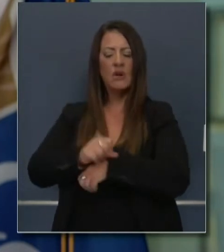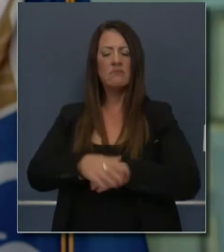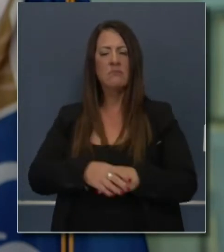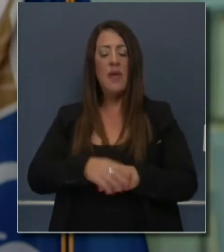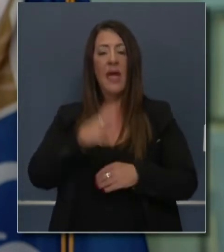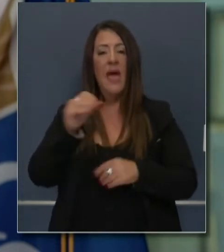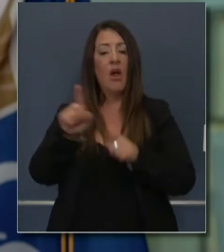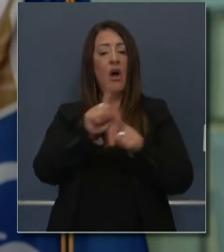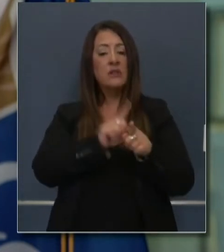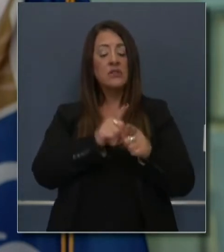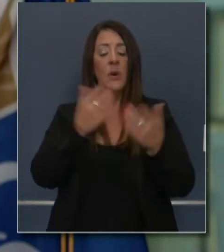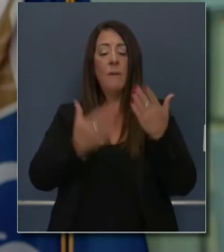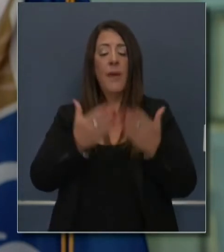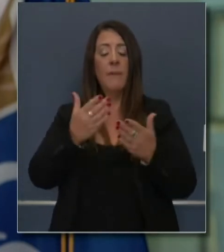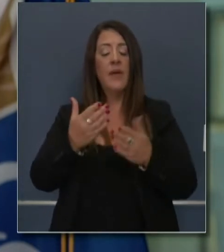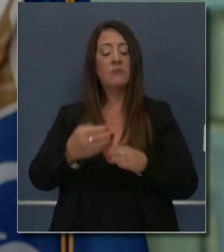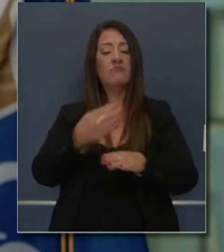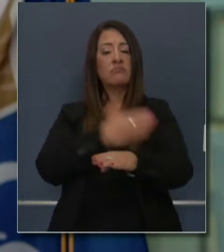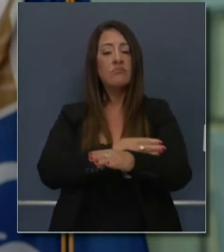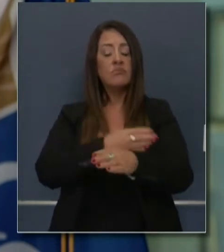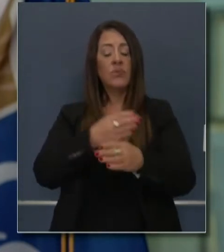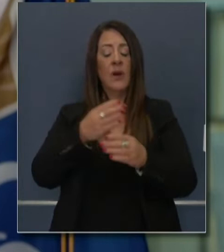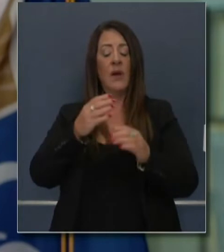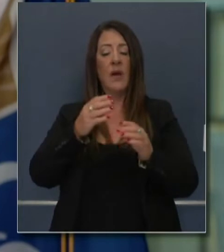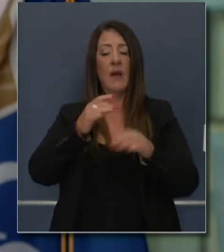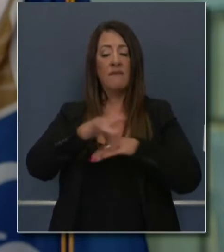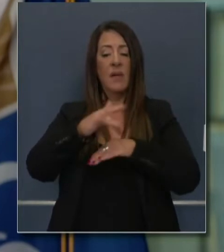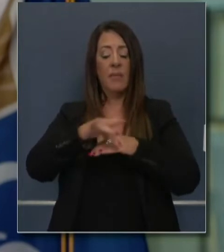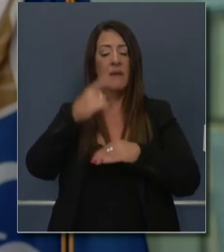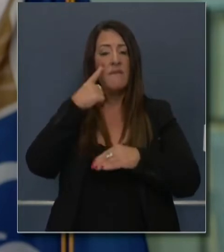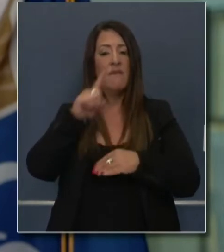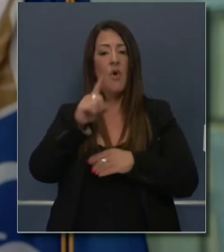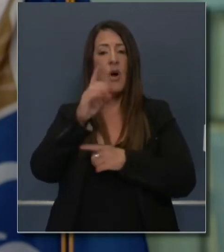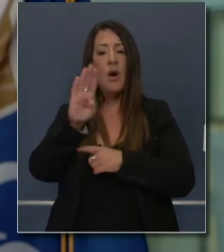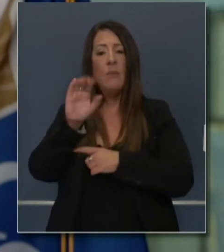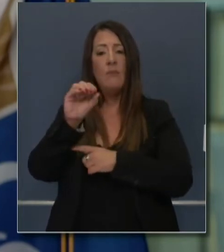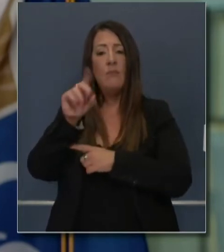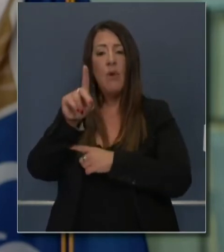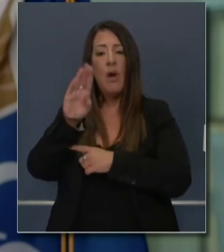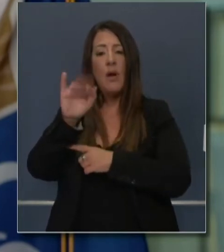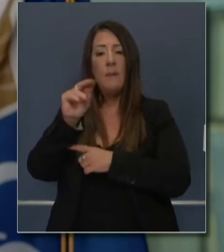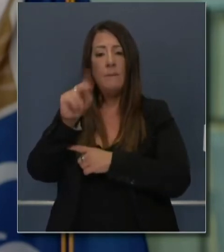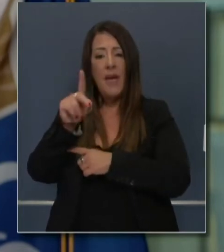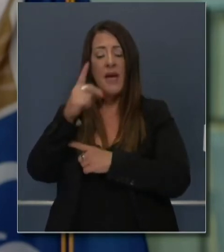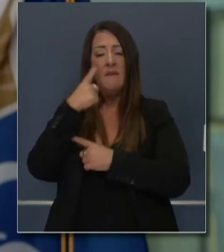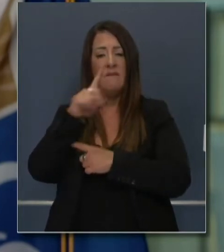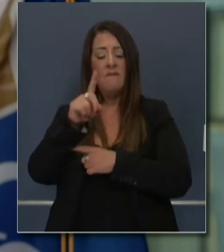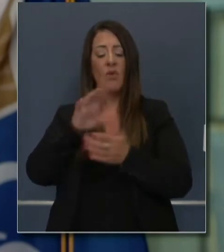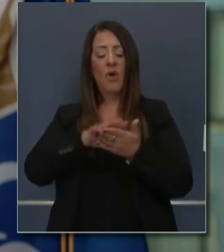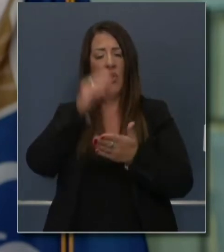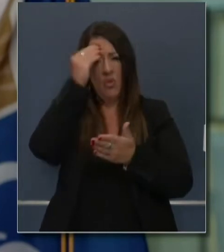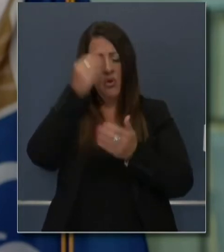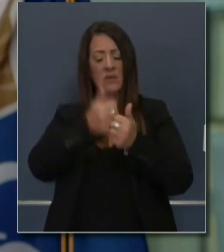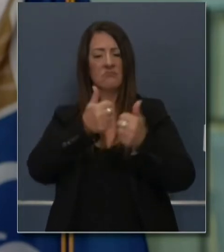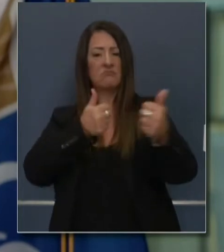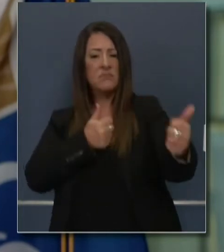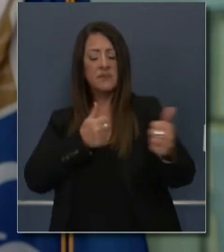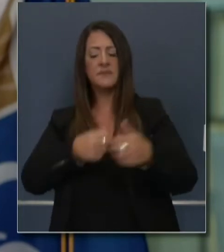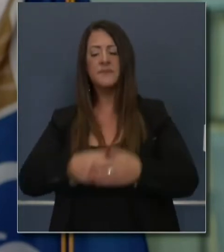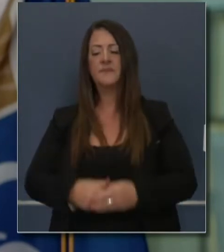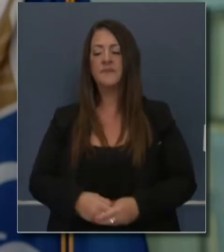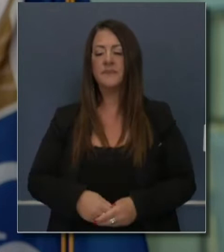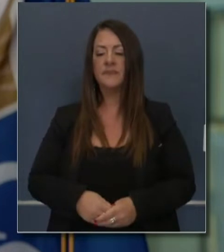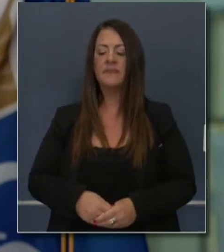distance learning? Yeah, if necessary, I'm open to that. Working with legislative leaders, we've had many discussions over the course of the